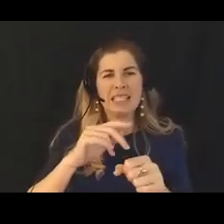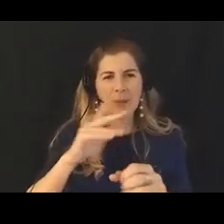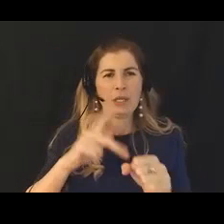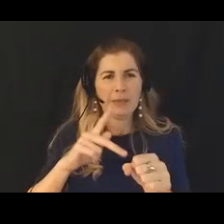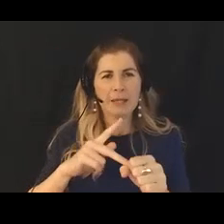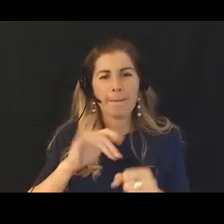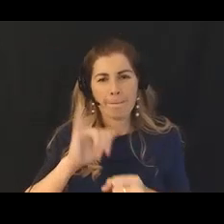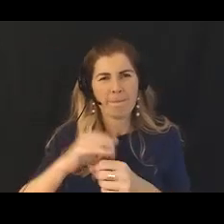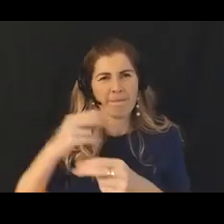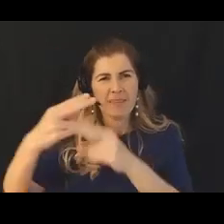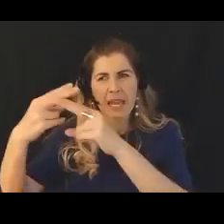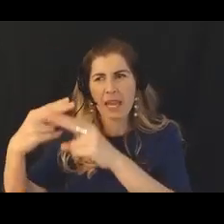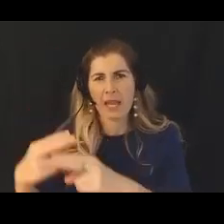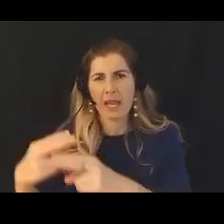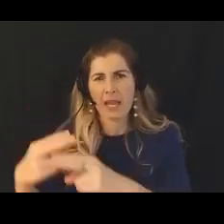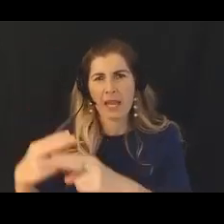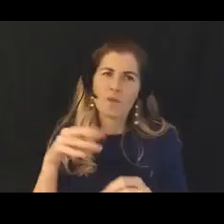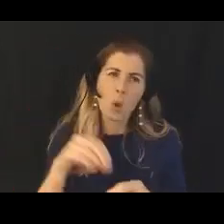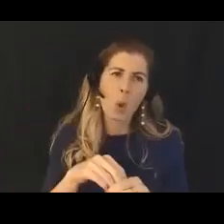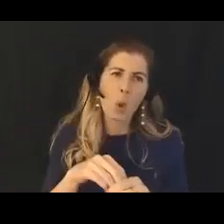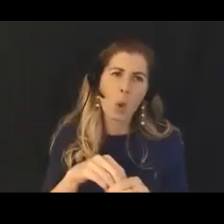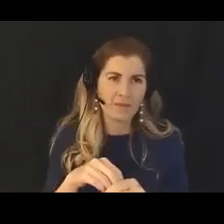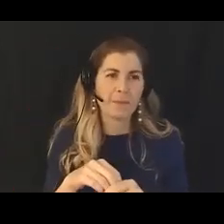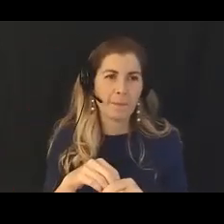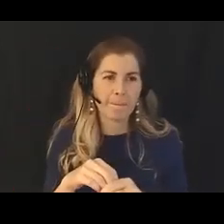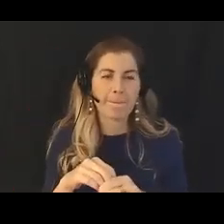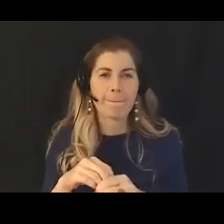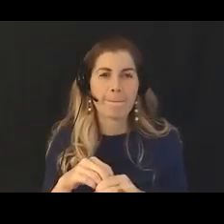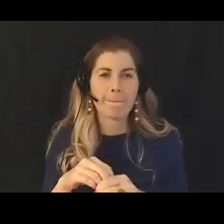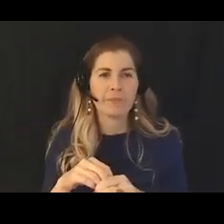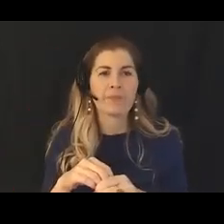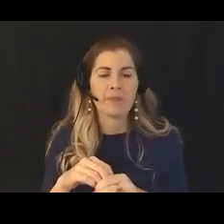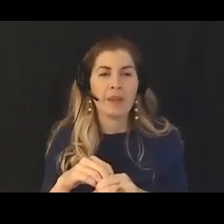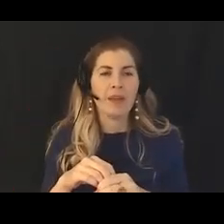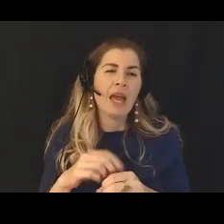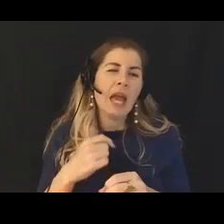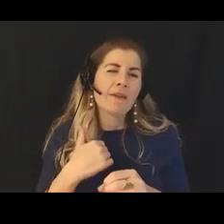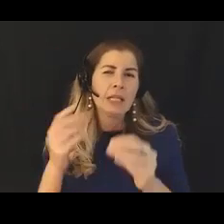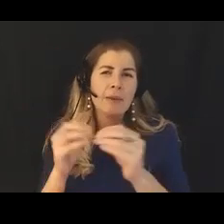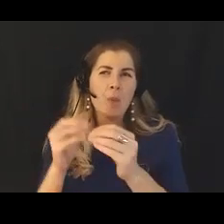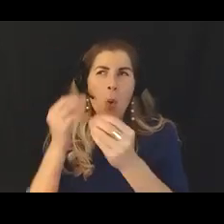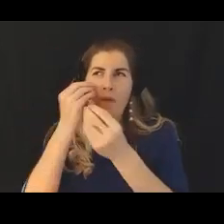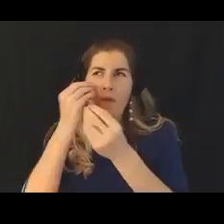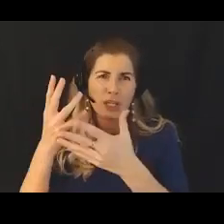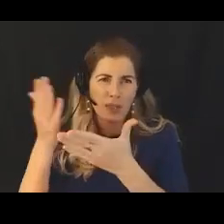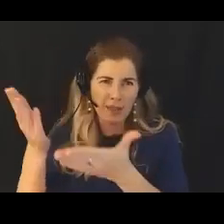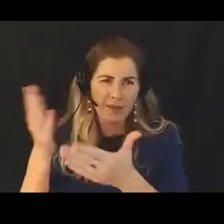on that and that'll bring out your participant list. On the next slide, I have a little more information there I want to show you.